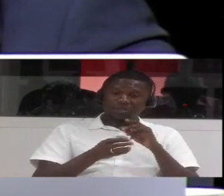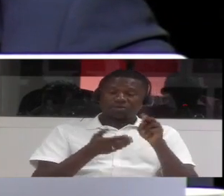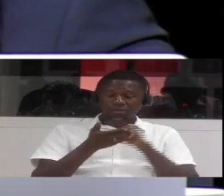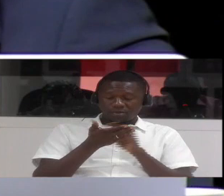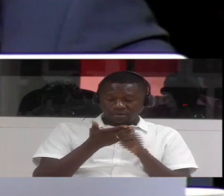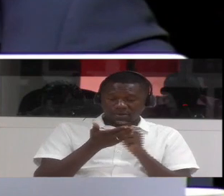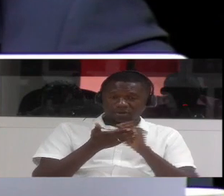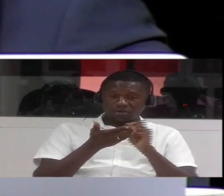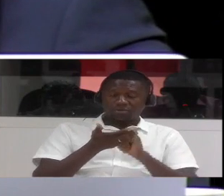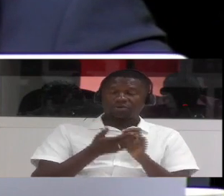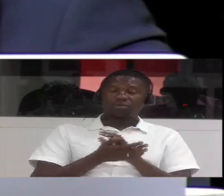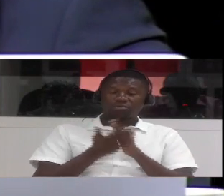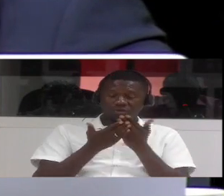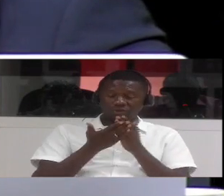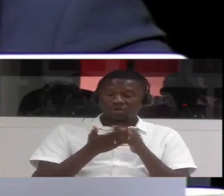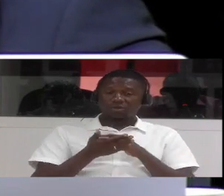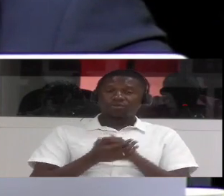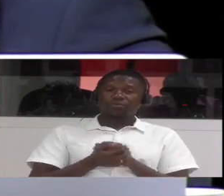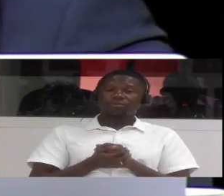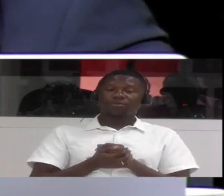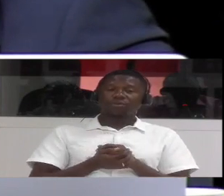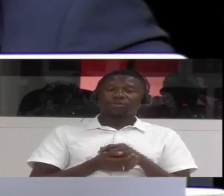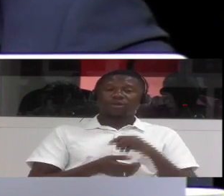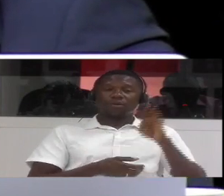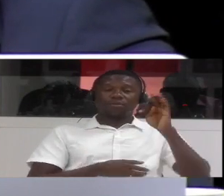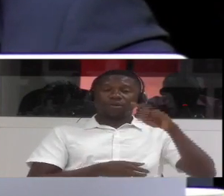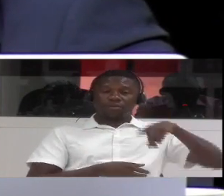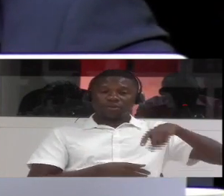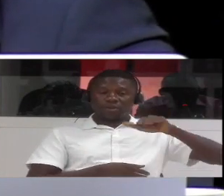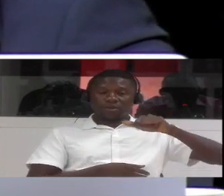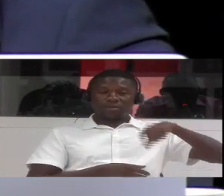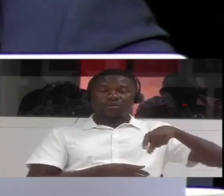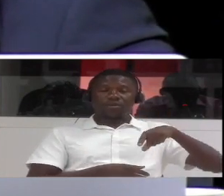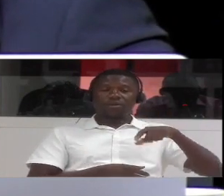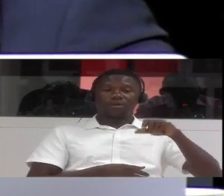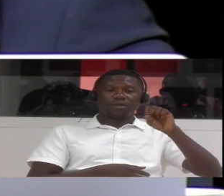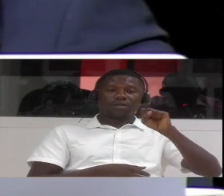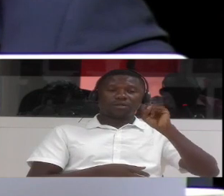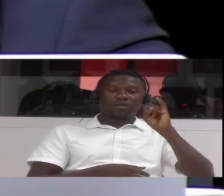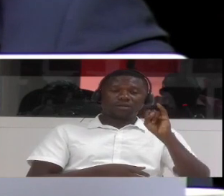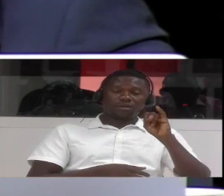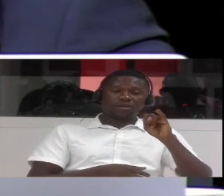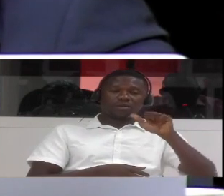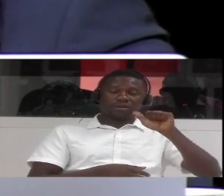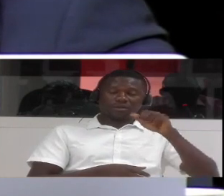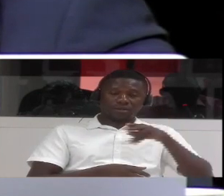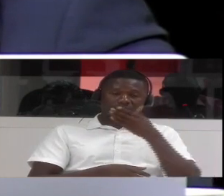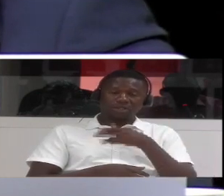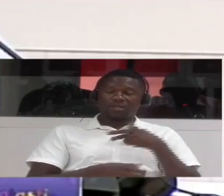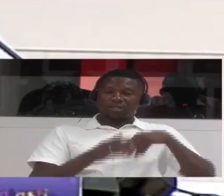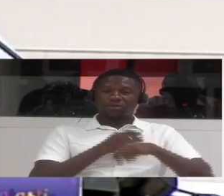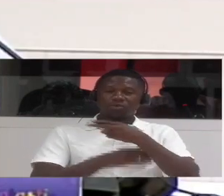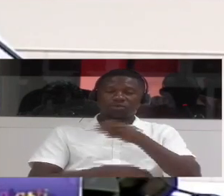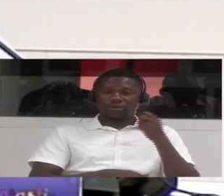Uncle Pap Sen again in February 2009. Could you tell us about that one? Yes,